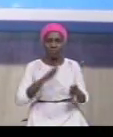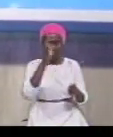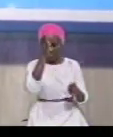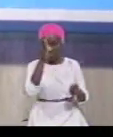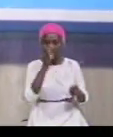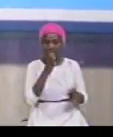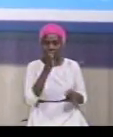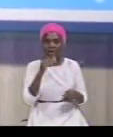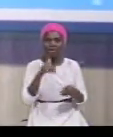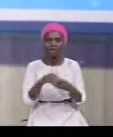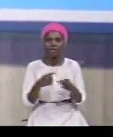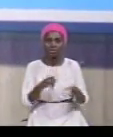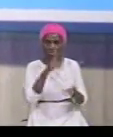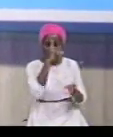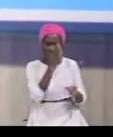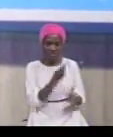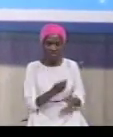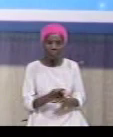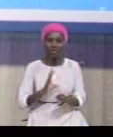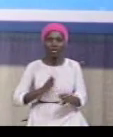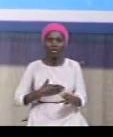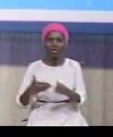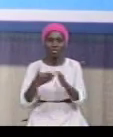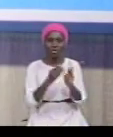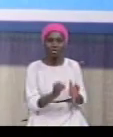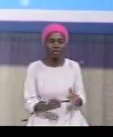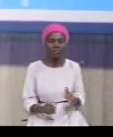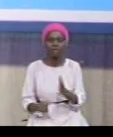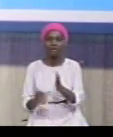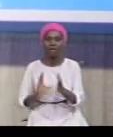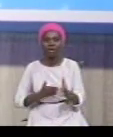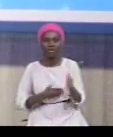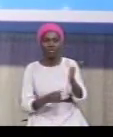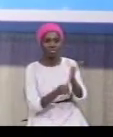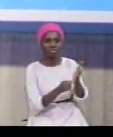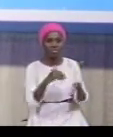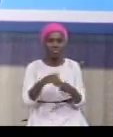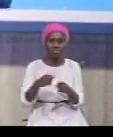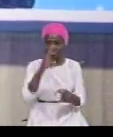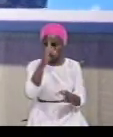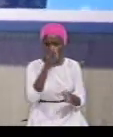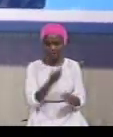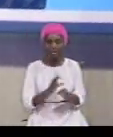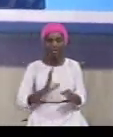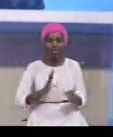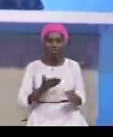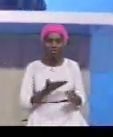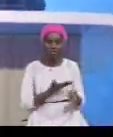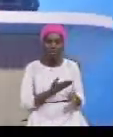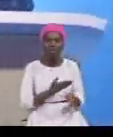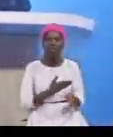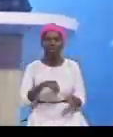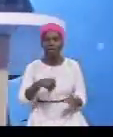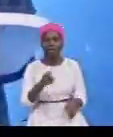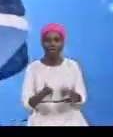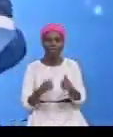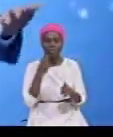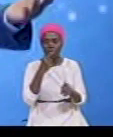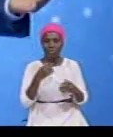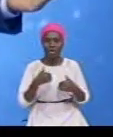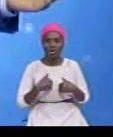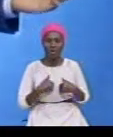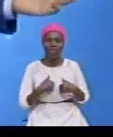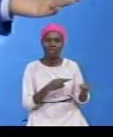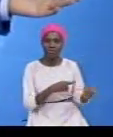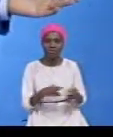in the faith. I'm talking to our elders, our seniors in the faith. I'm talking to our colleagues, those who already have the faith